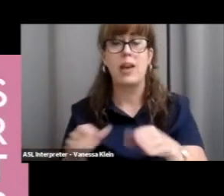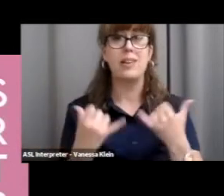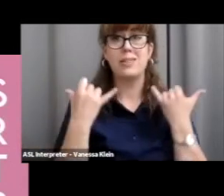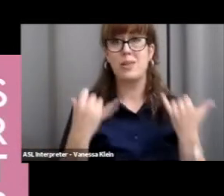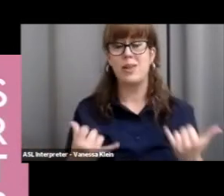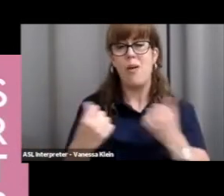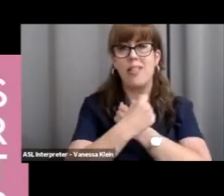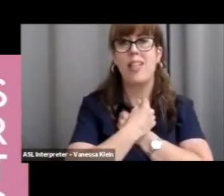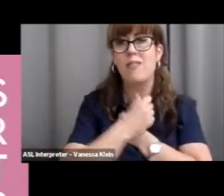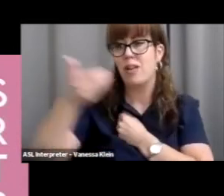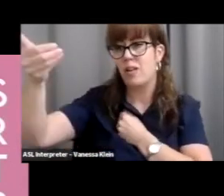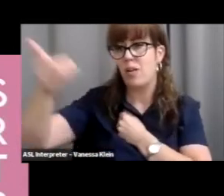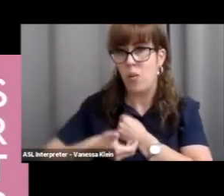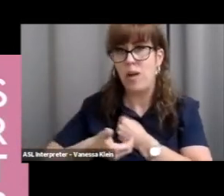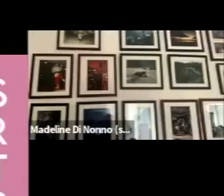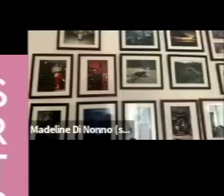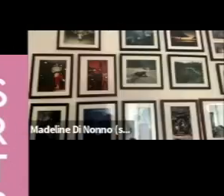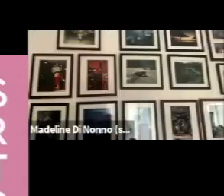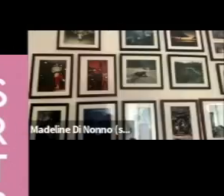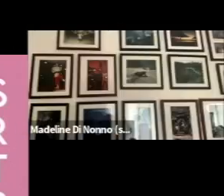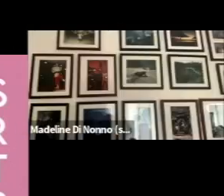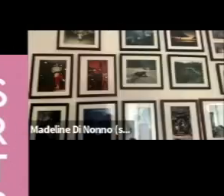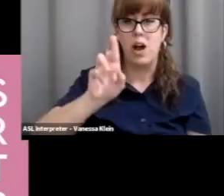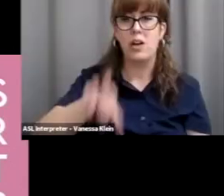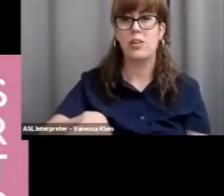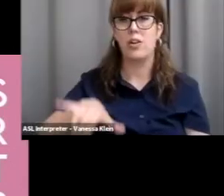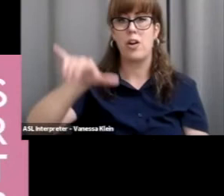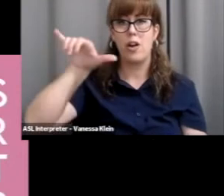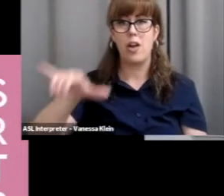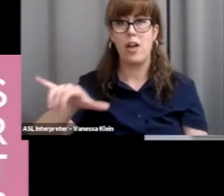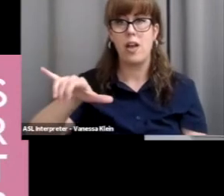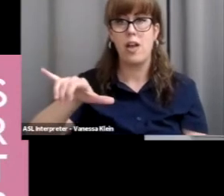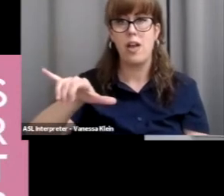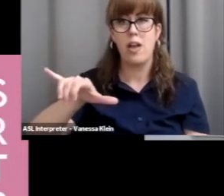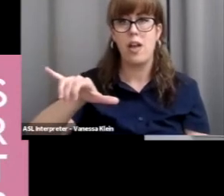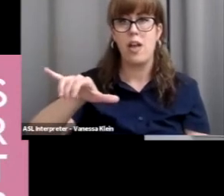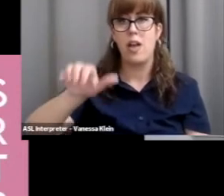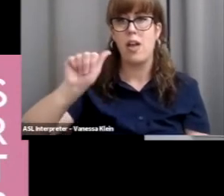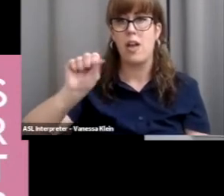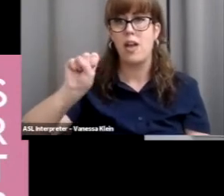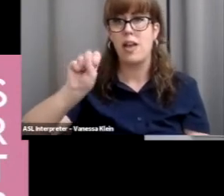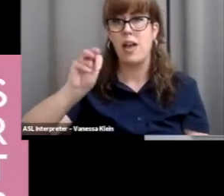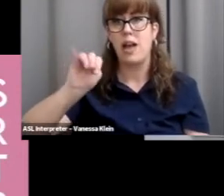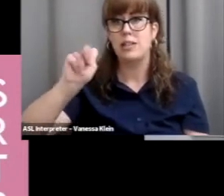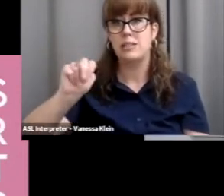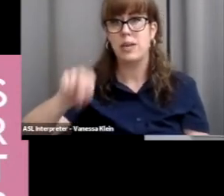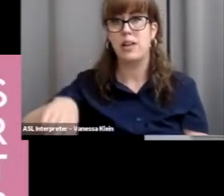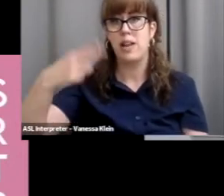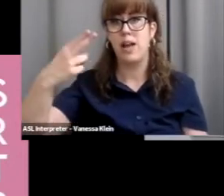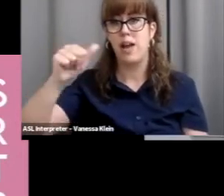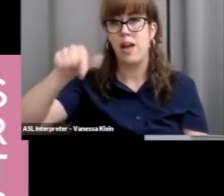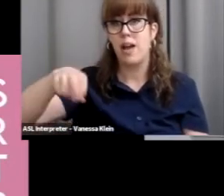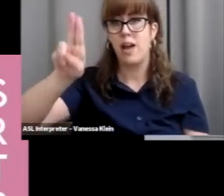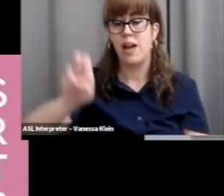welcome Dr. Yasmin Ali Haq, who is the UNICEF rep for India, to give us